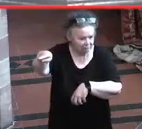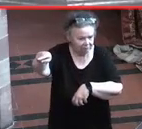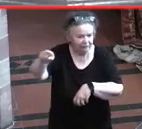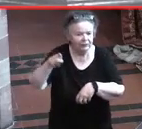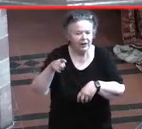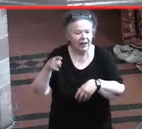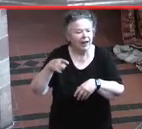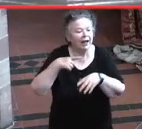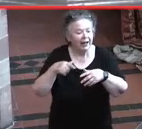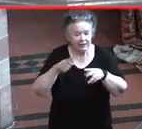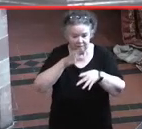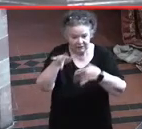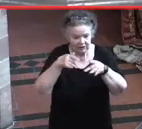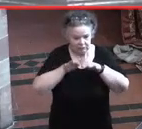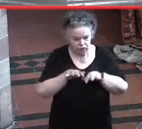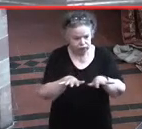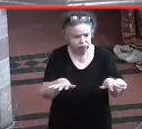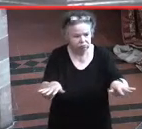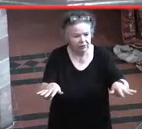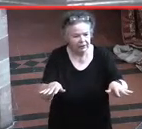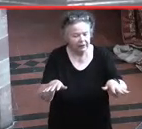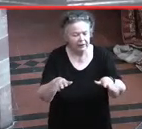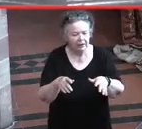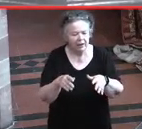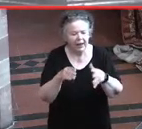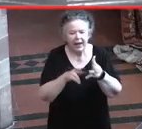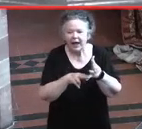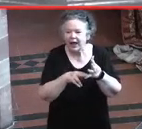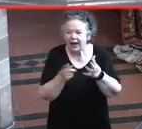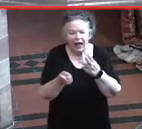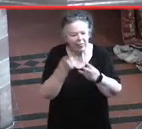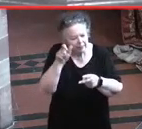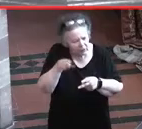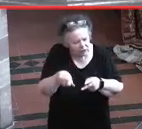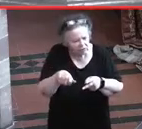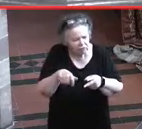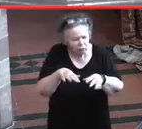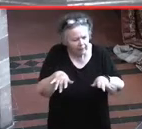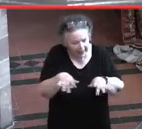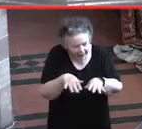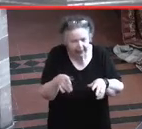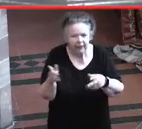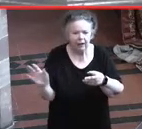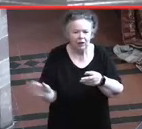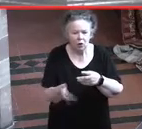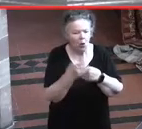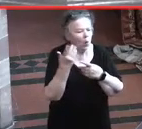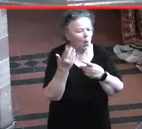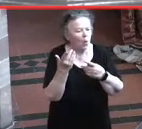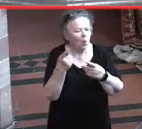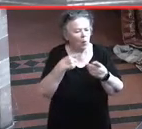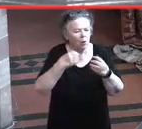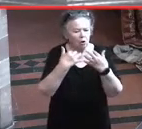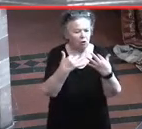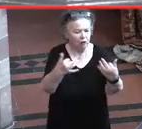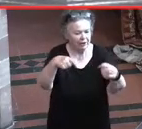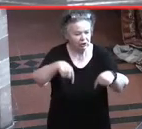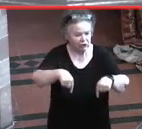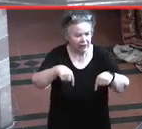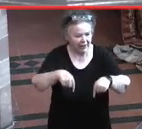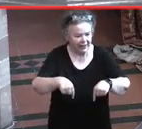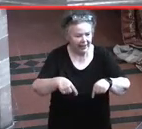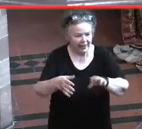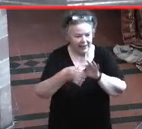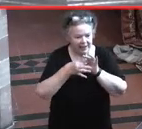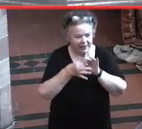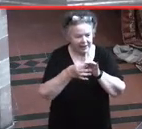live streaming for us, Sue for playing for us, and the whole congregation here at Shifnal, who together with the Methodist Church have